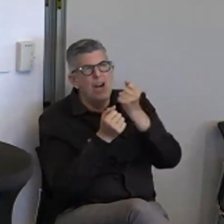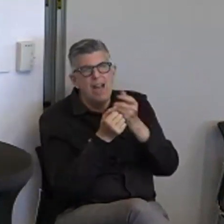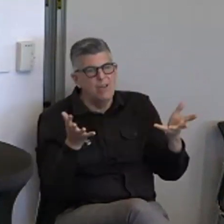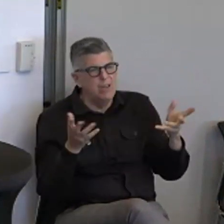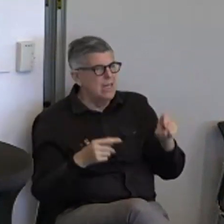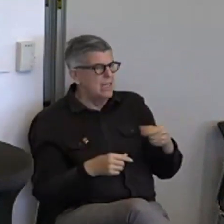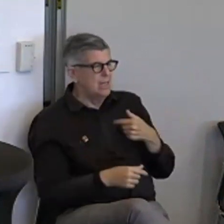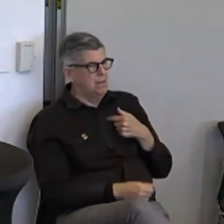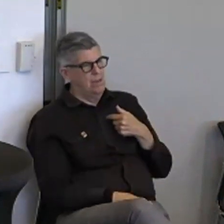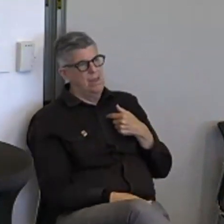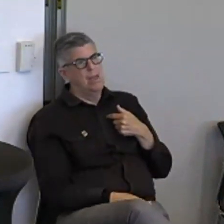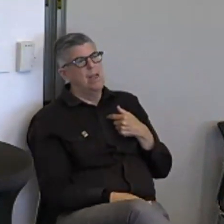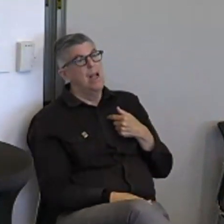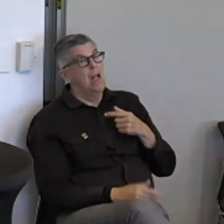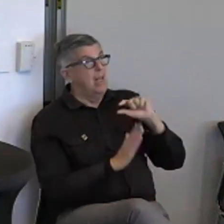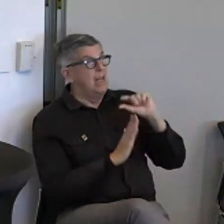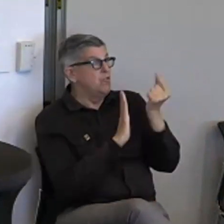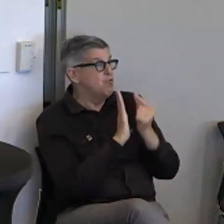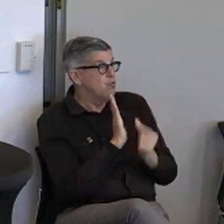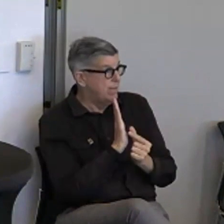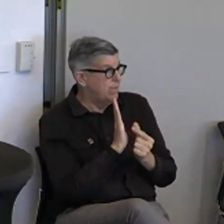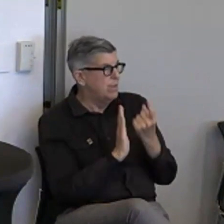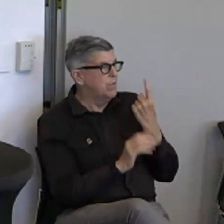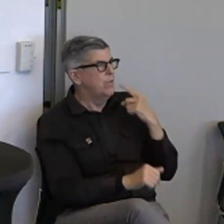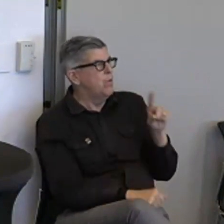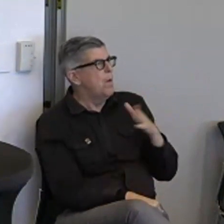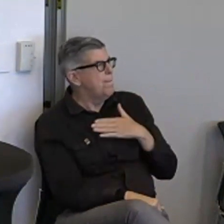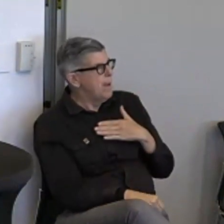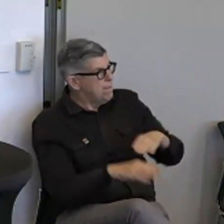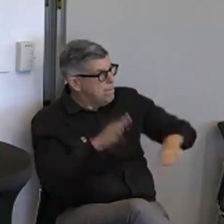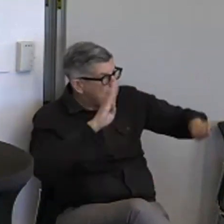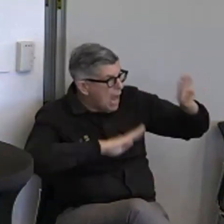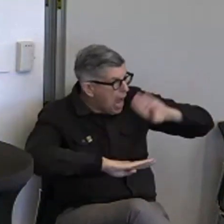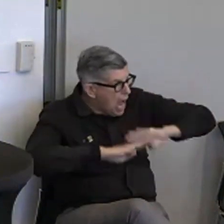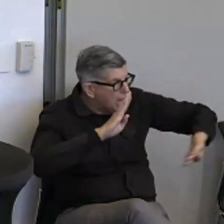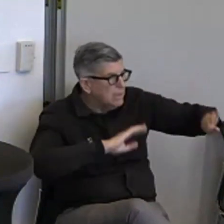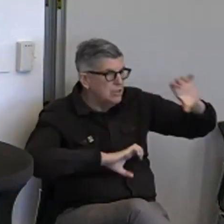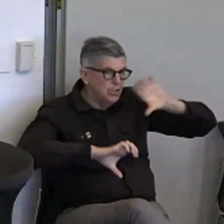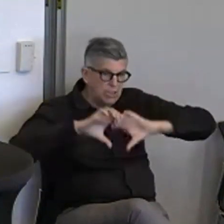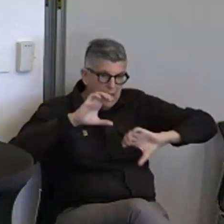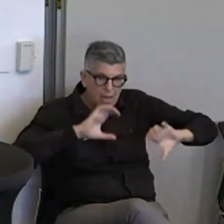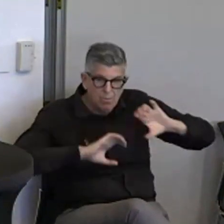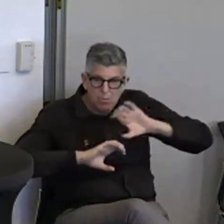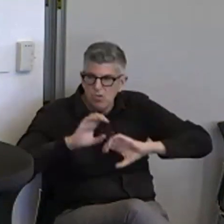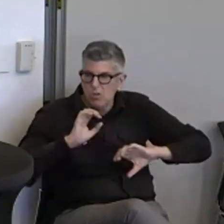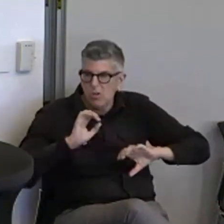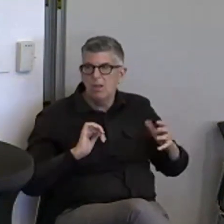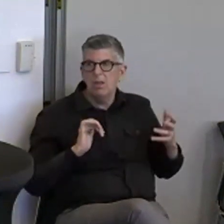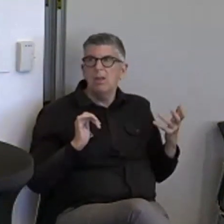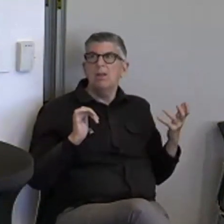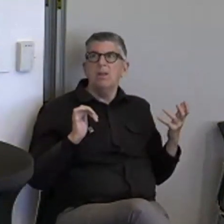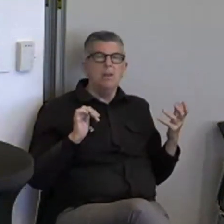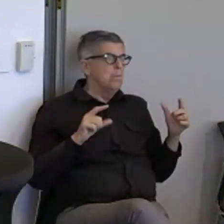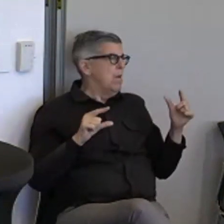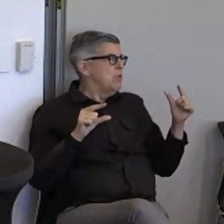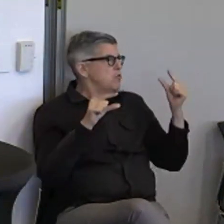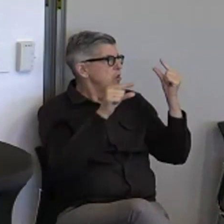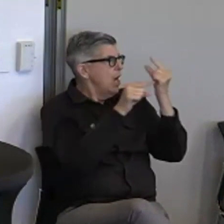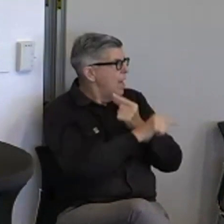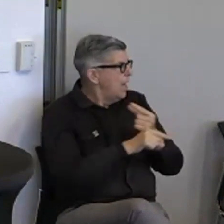had graphics for my biology, my chemistry, my geometry,